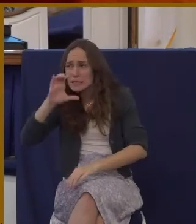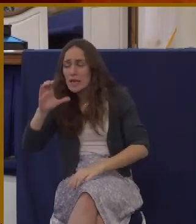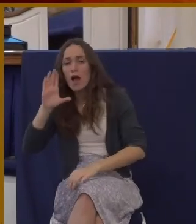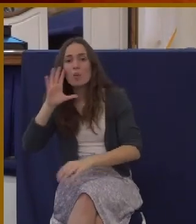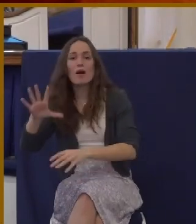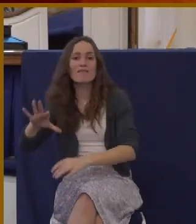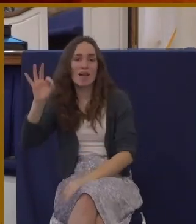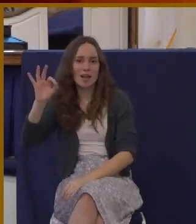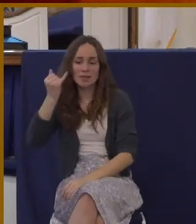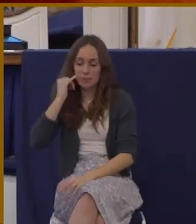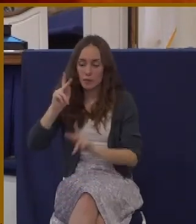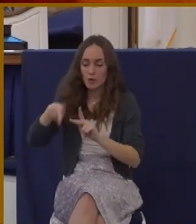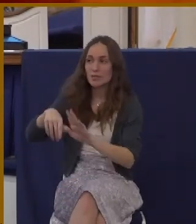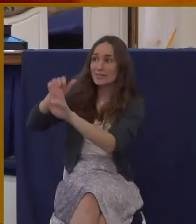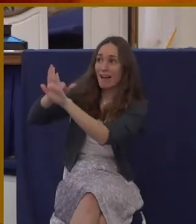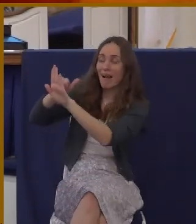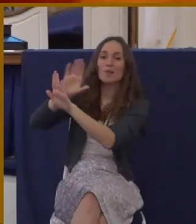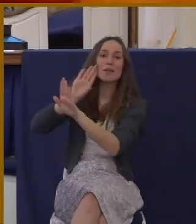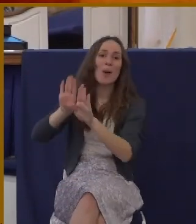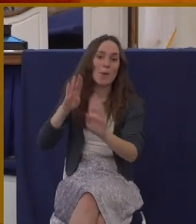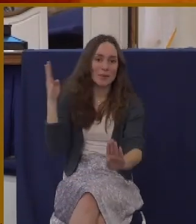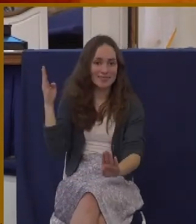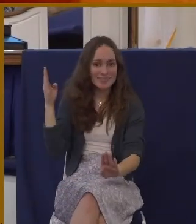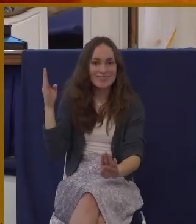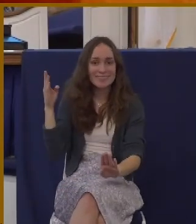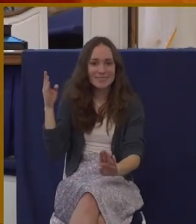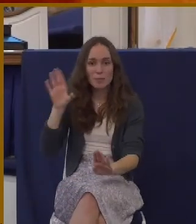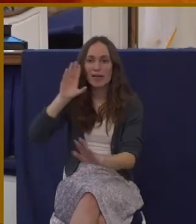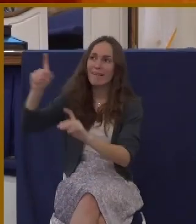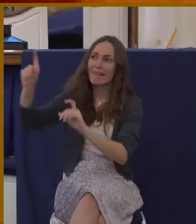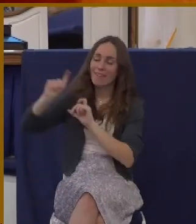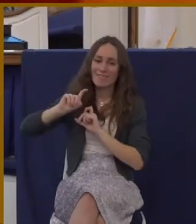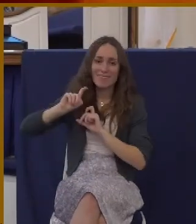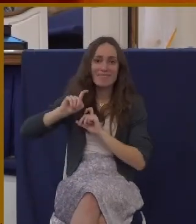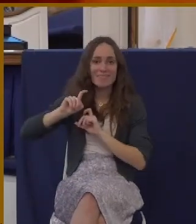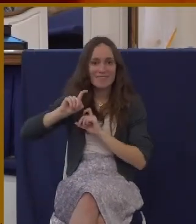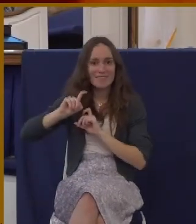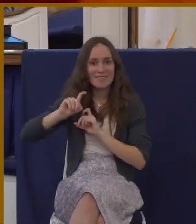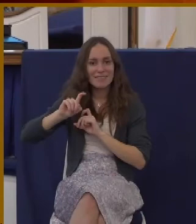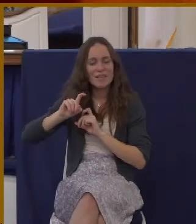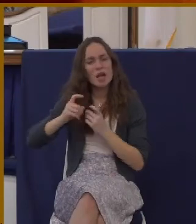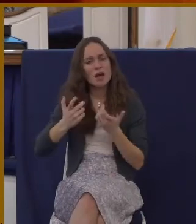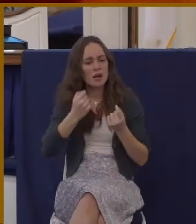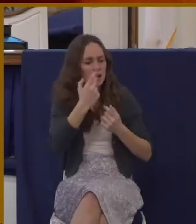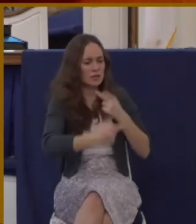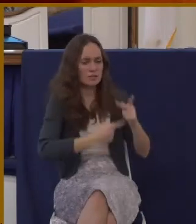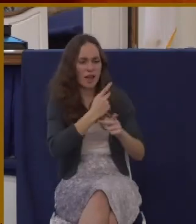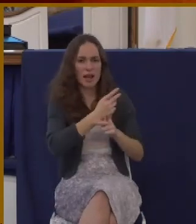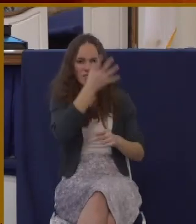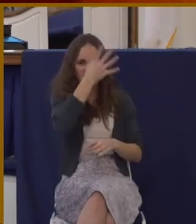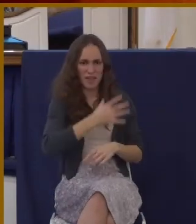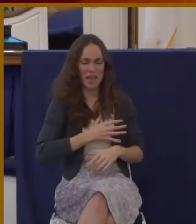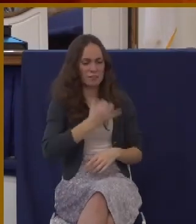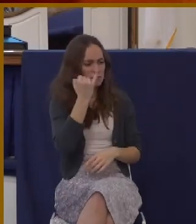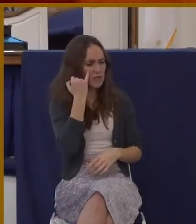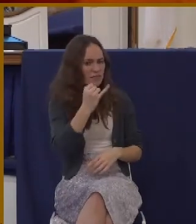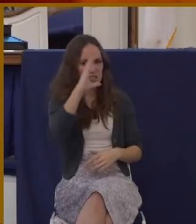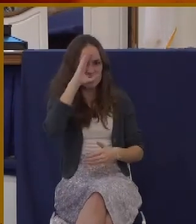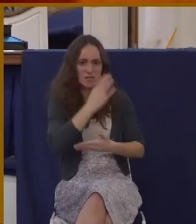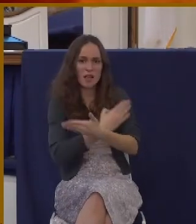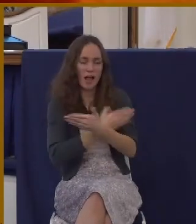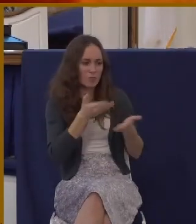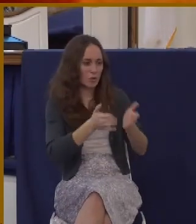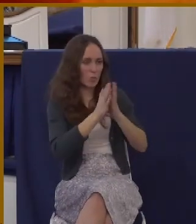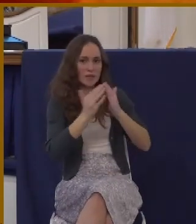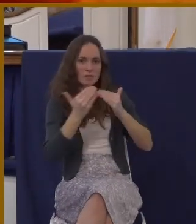And to him that knocketh, it shall be opened. Or what man is there of you whom if his son ask bread, will he